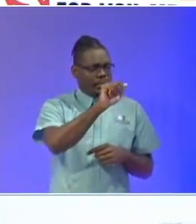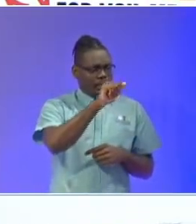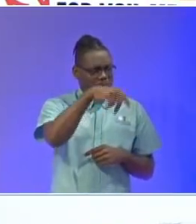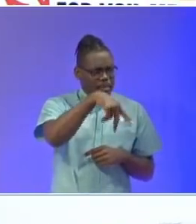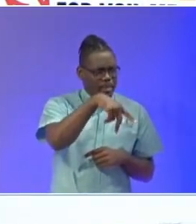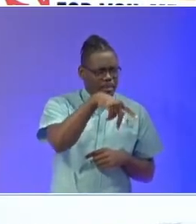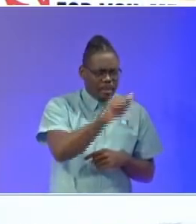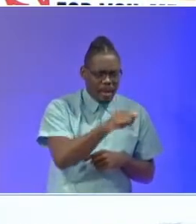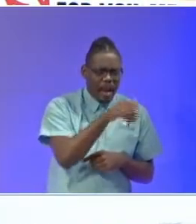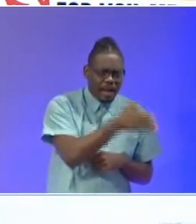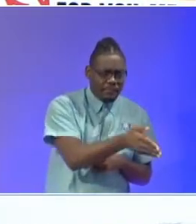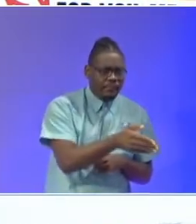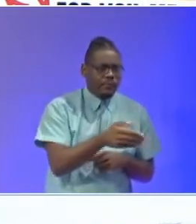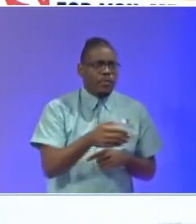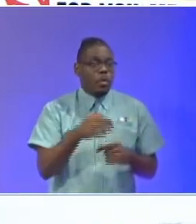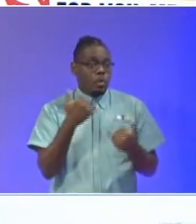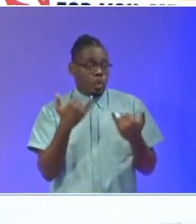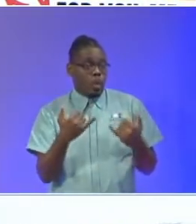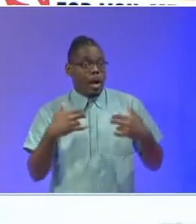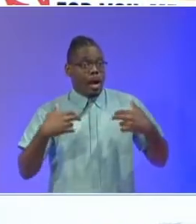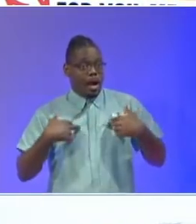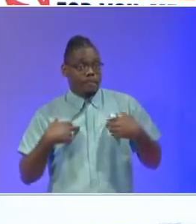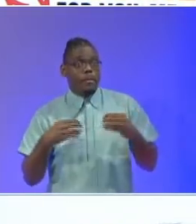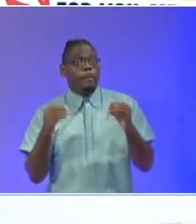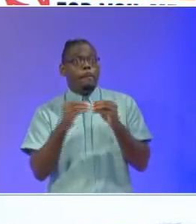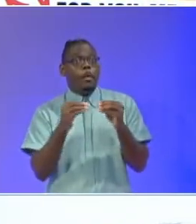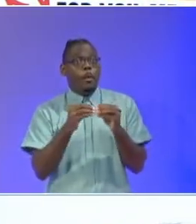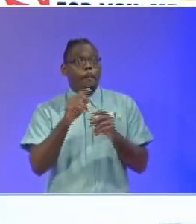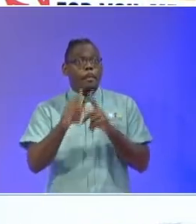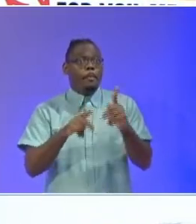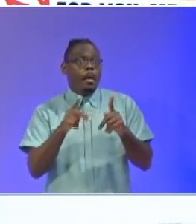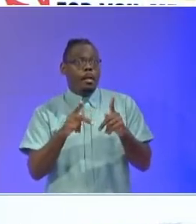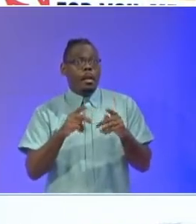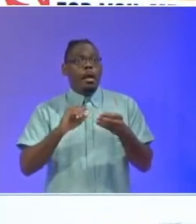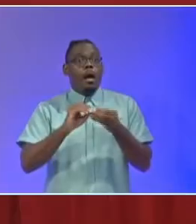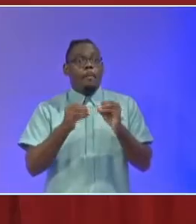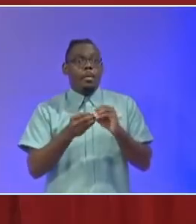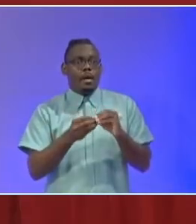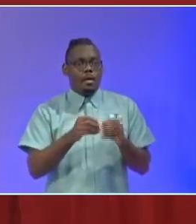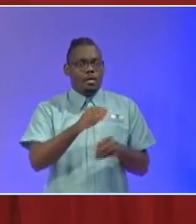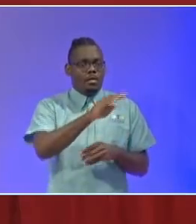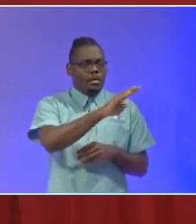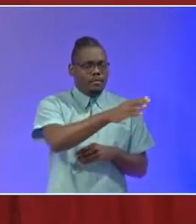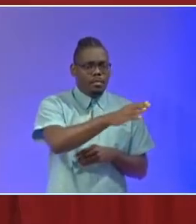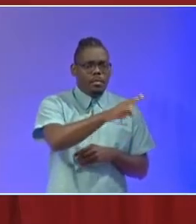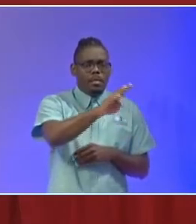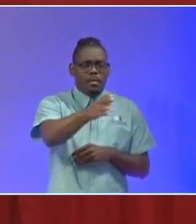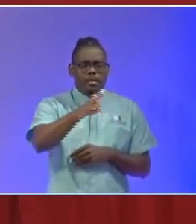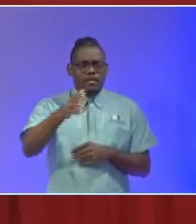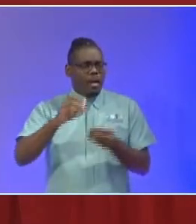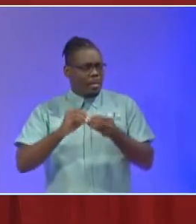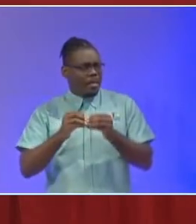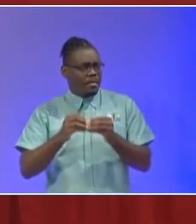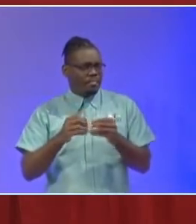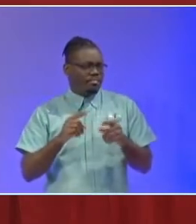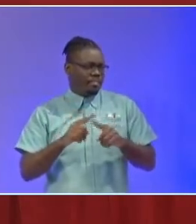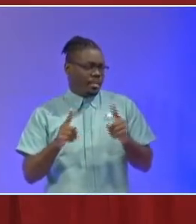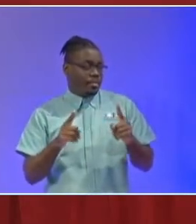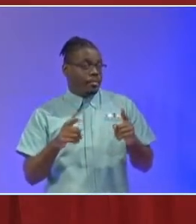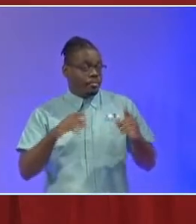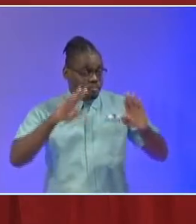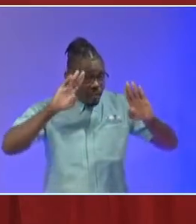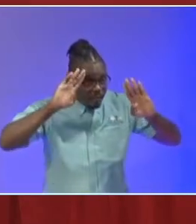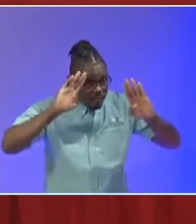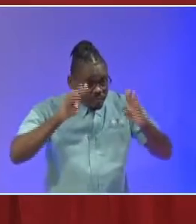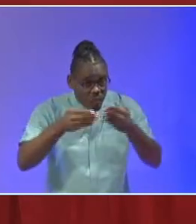trapping at those 2 sites alone. Thank you very much for your question. Thank you very much, Minister. And we now go to